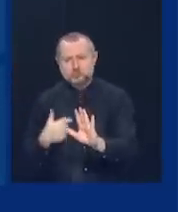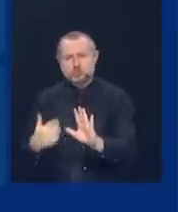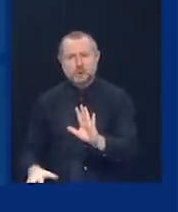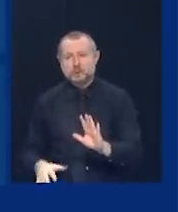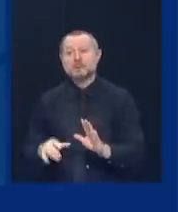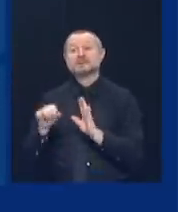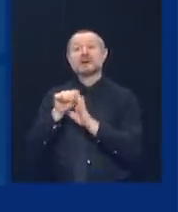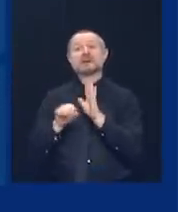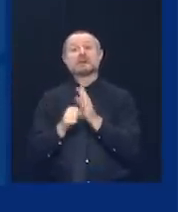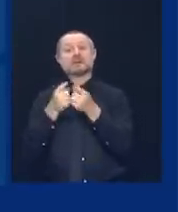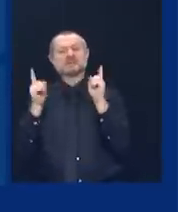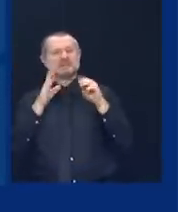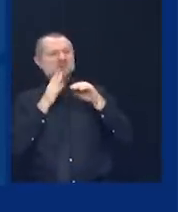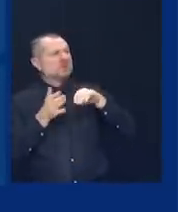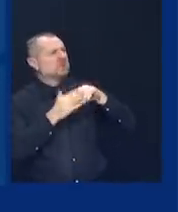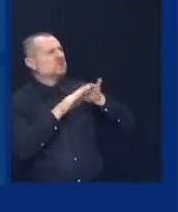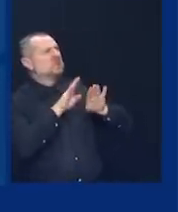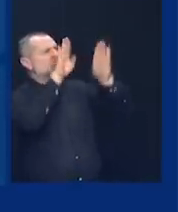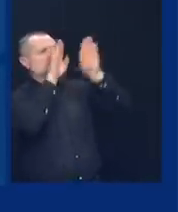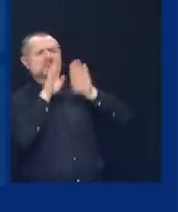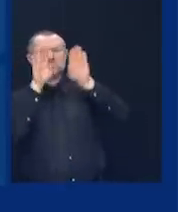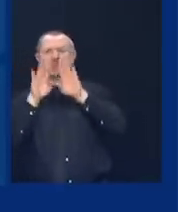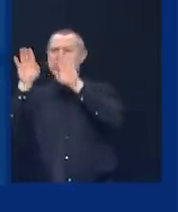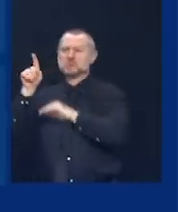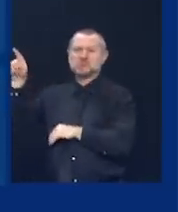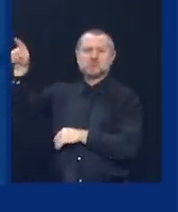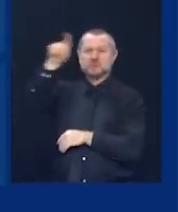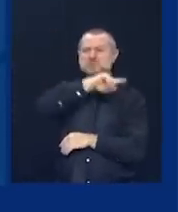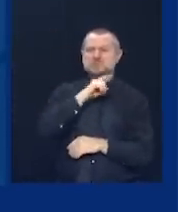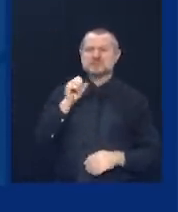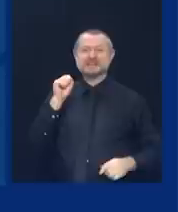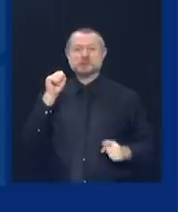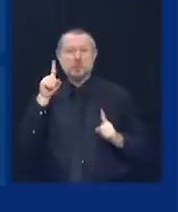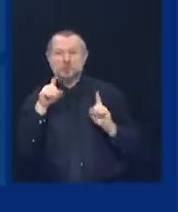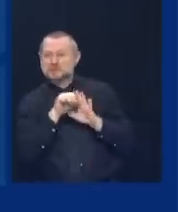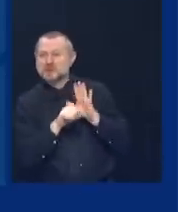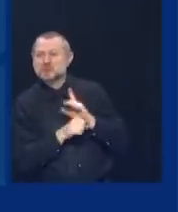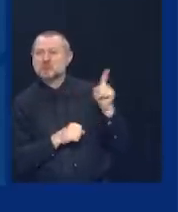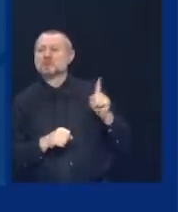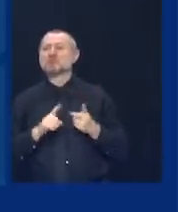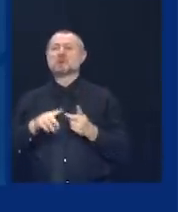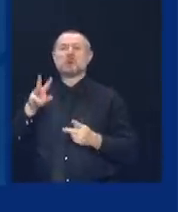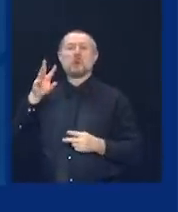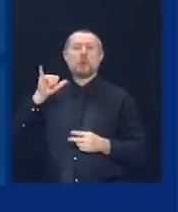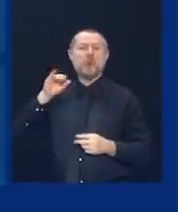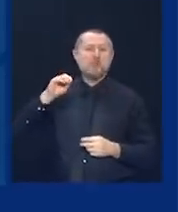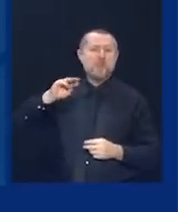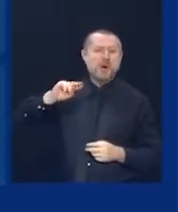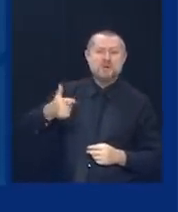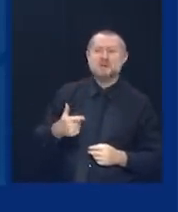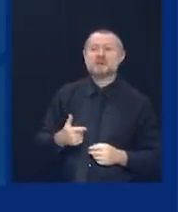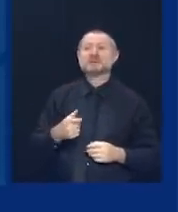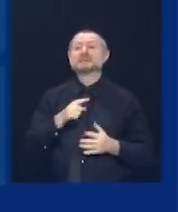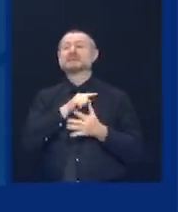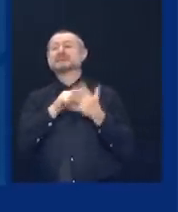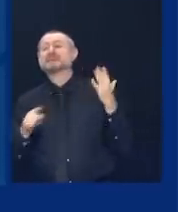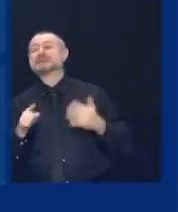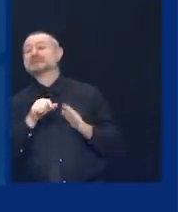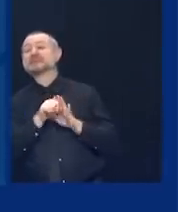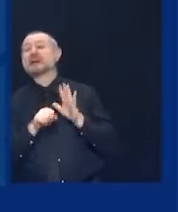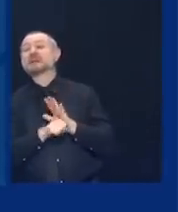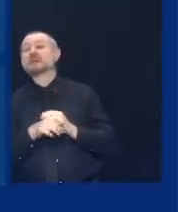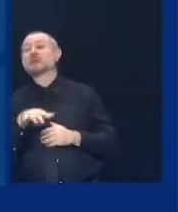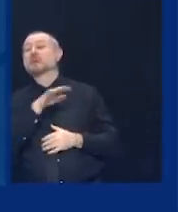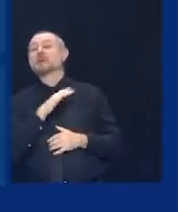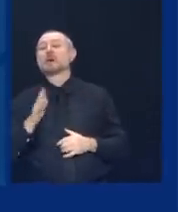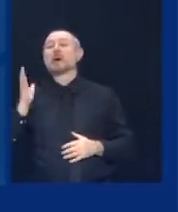South Dakota, Wyoming. These are the states that did not get hit hard in the